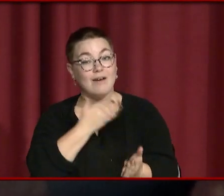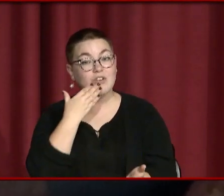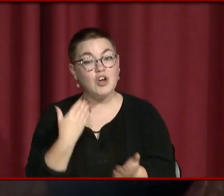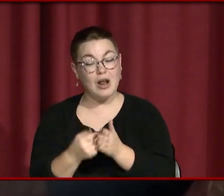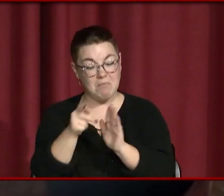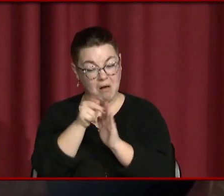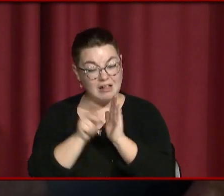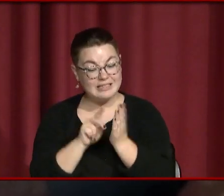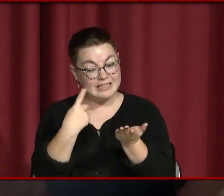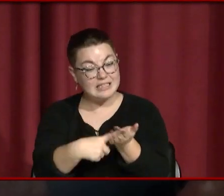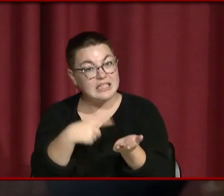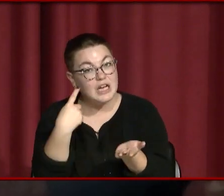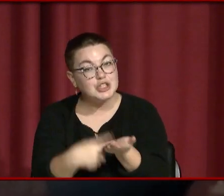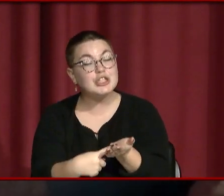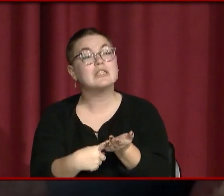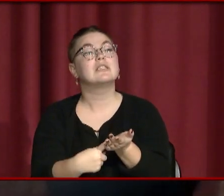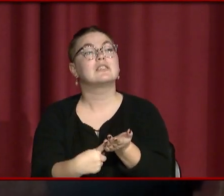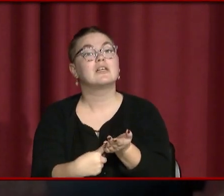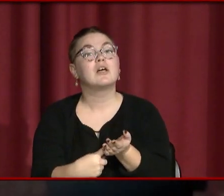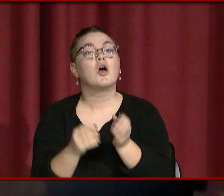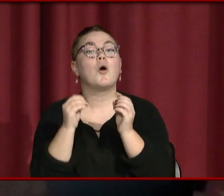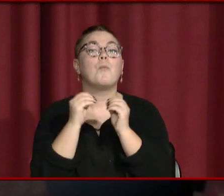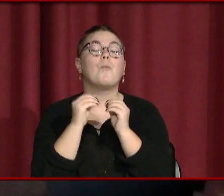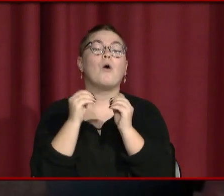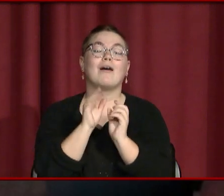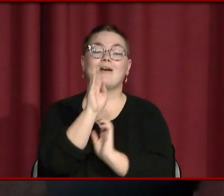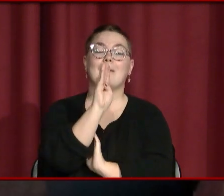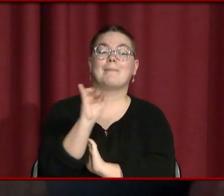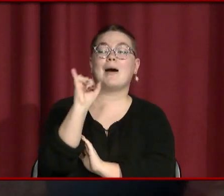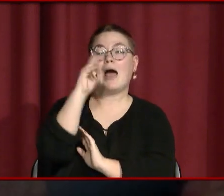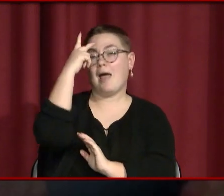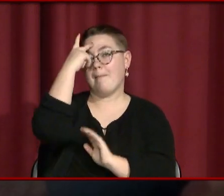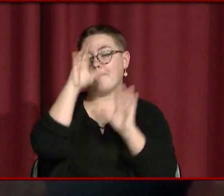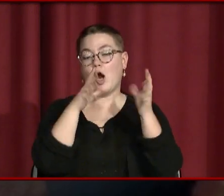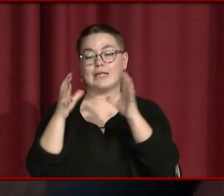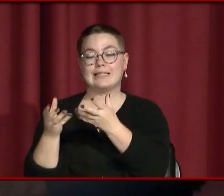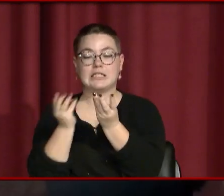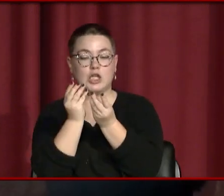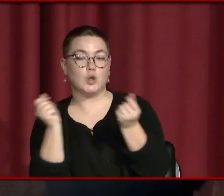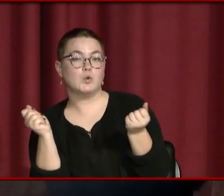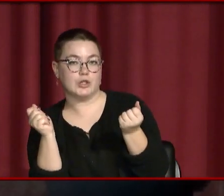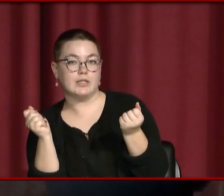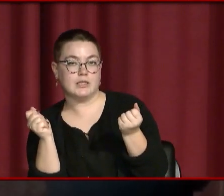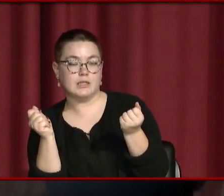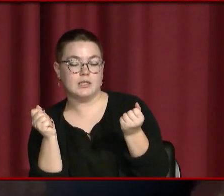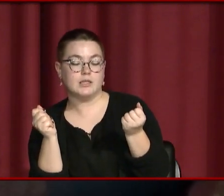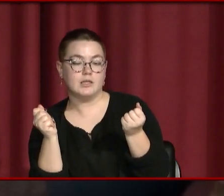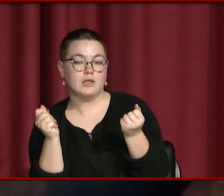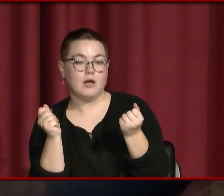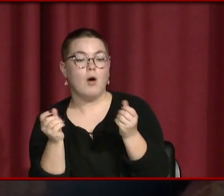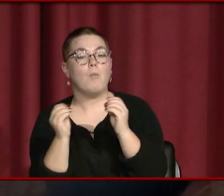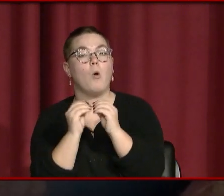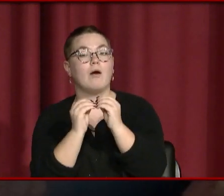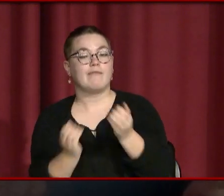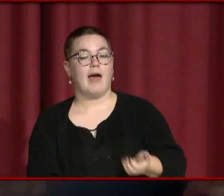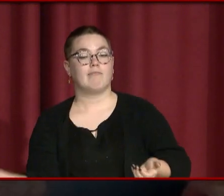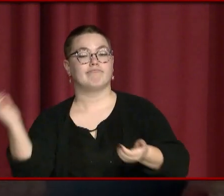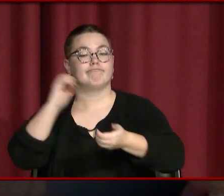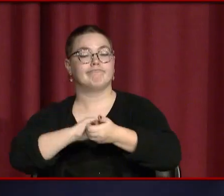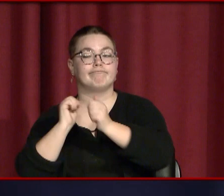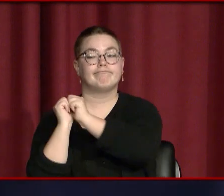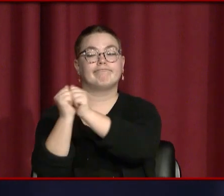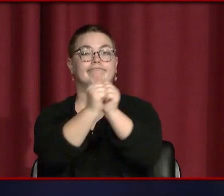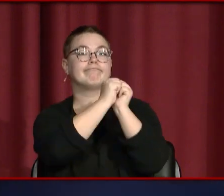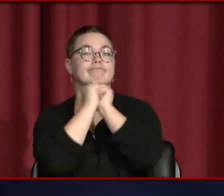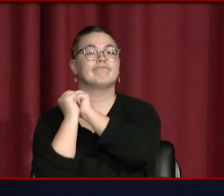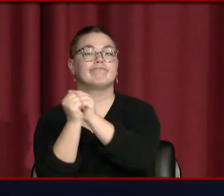but hopefully bipartisan solutions to the issues that matter most to you and me and all of our fellow Ohioans.